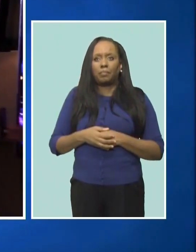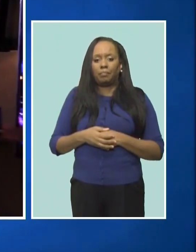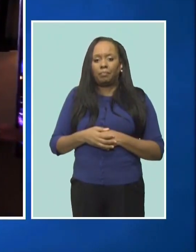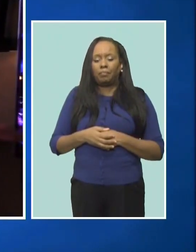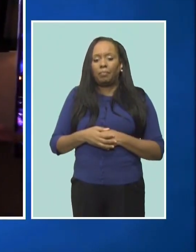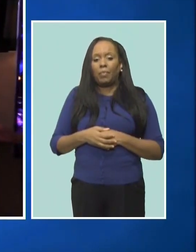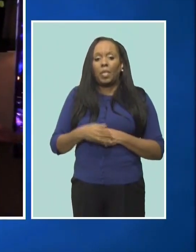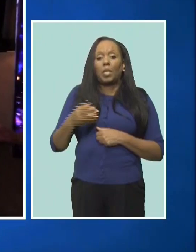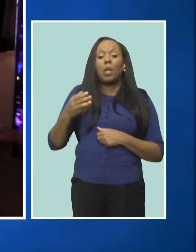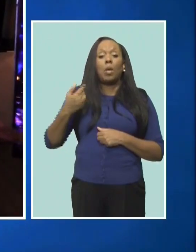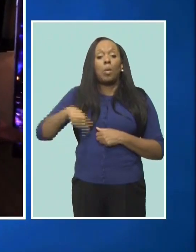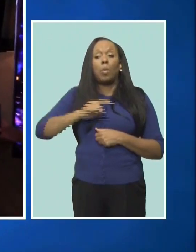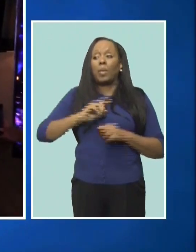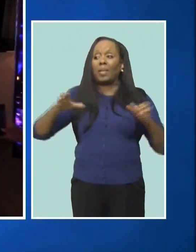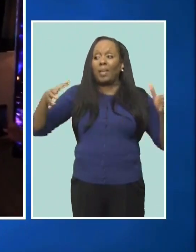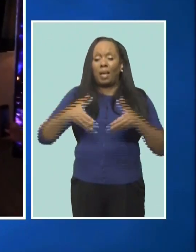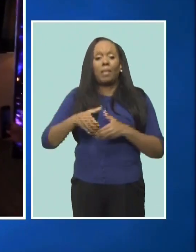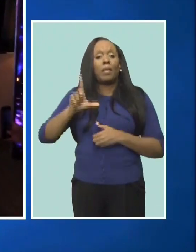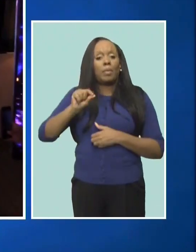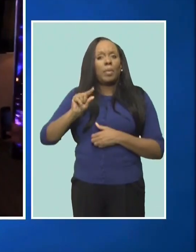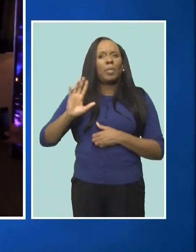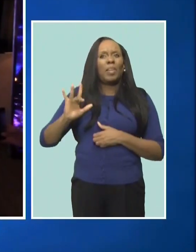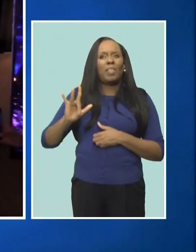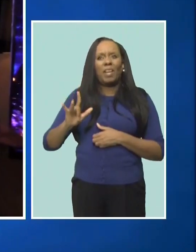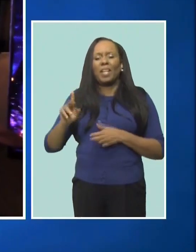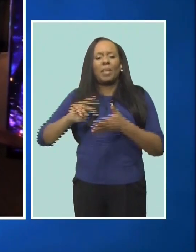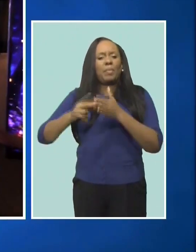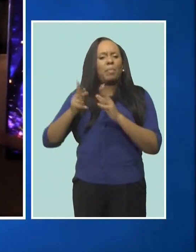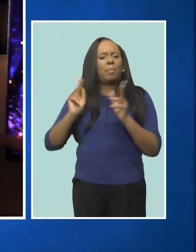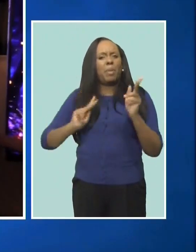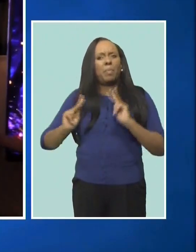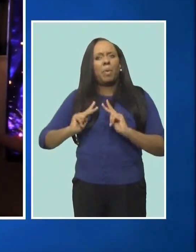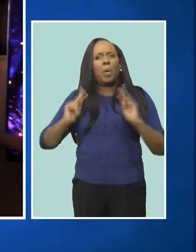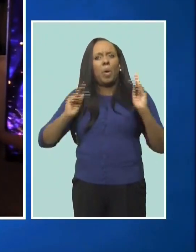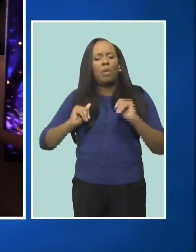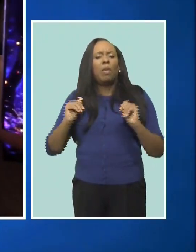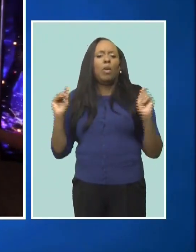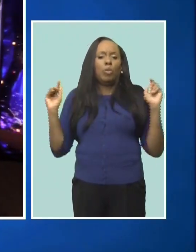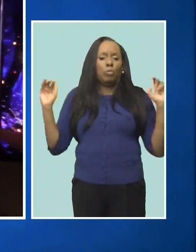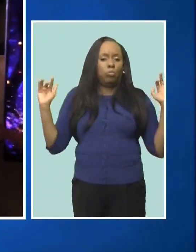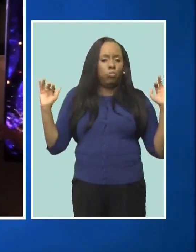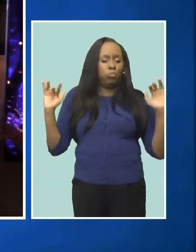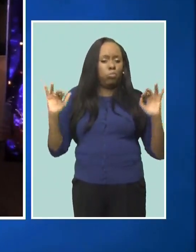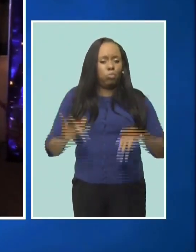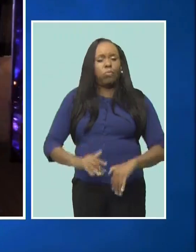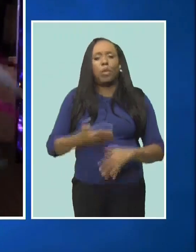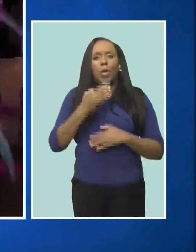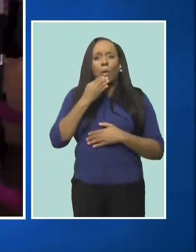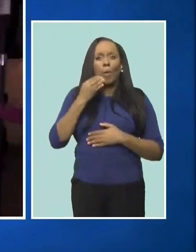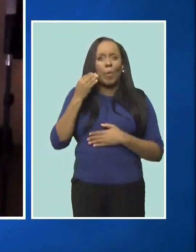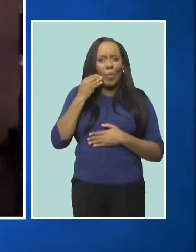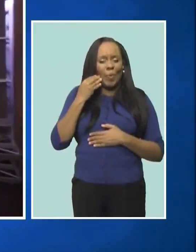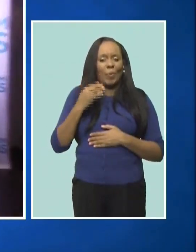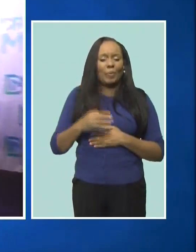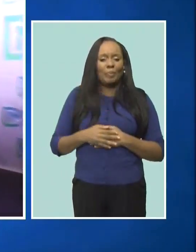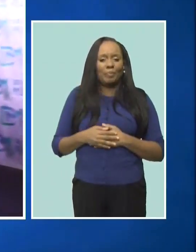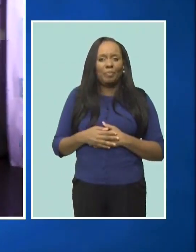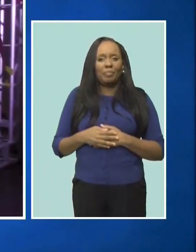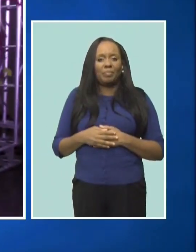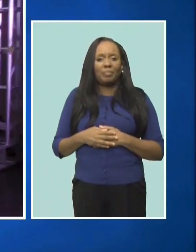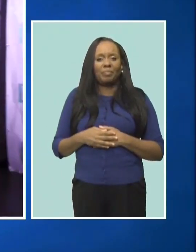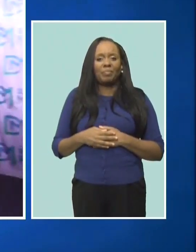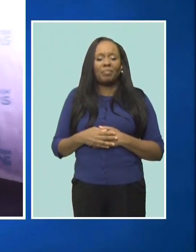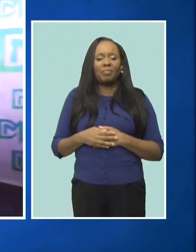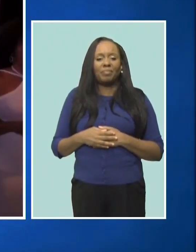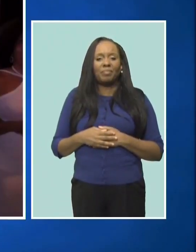the hallmark of this year, those within the diaspora should use the initiative as a reason to come long home. When